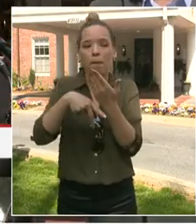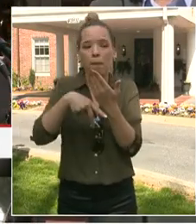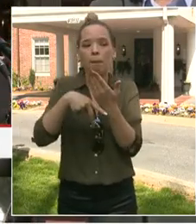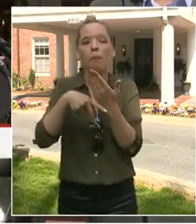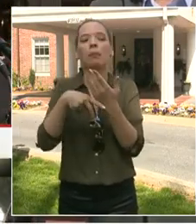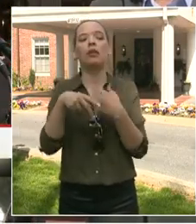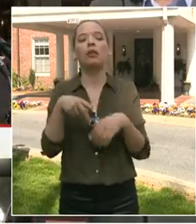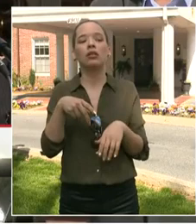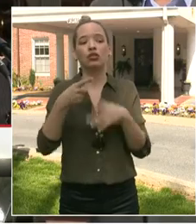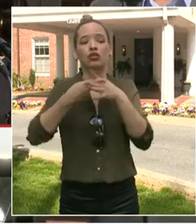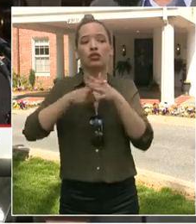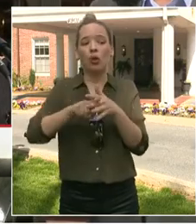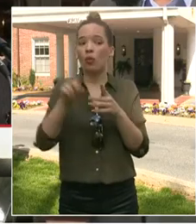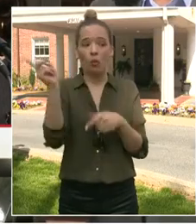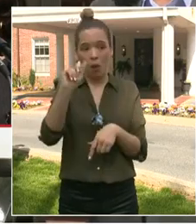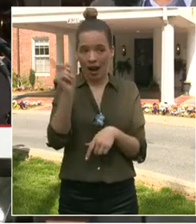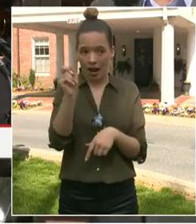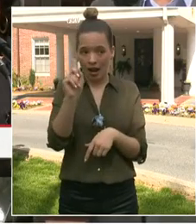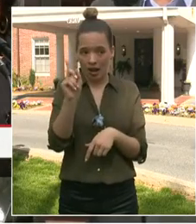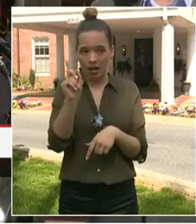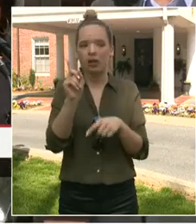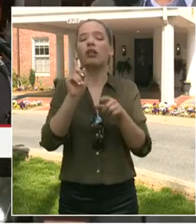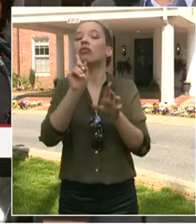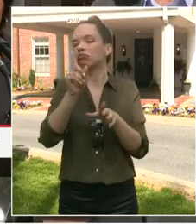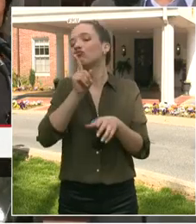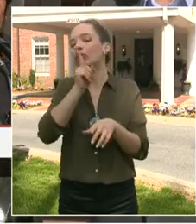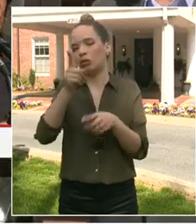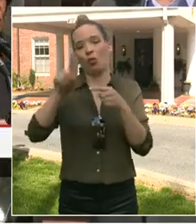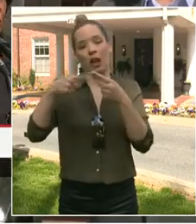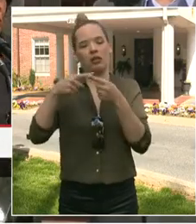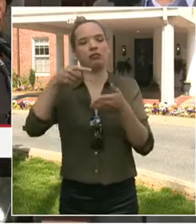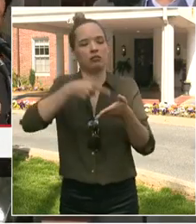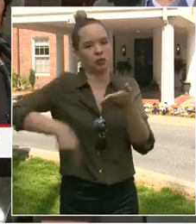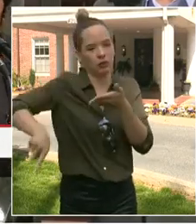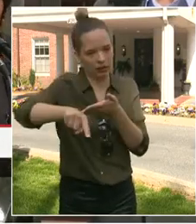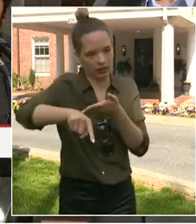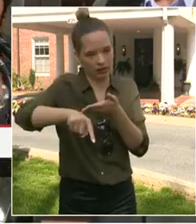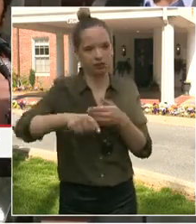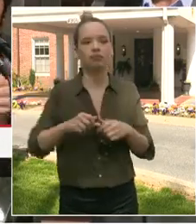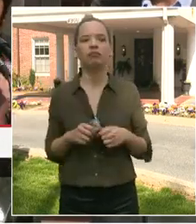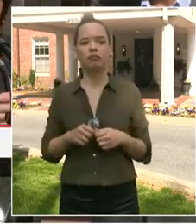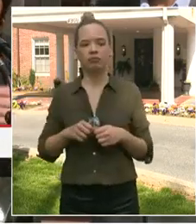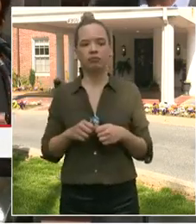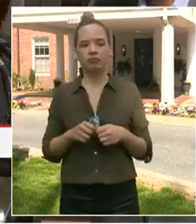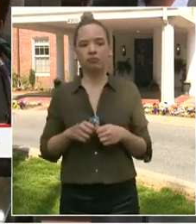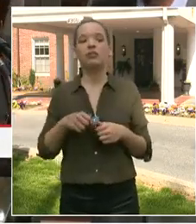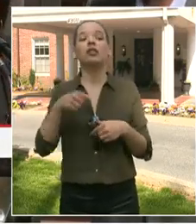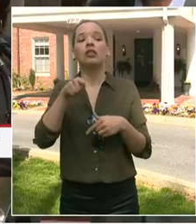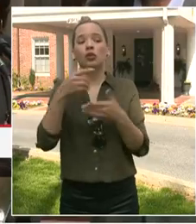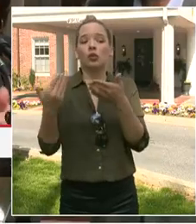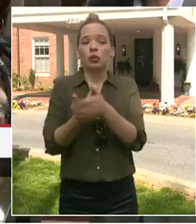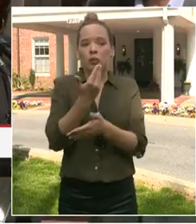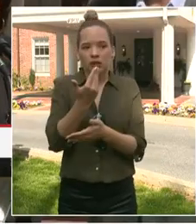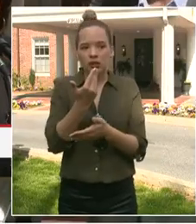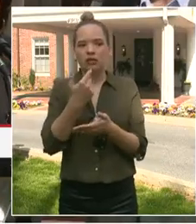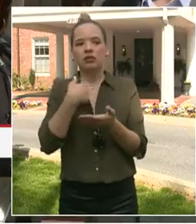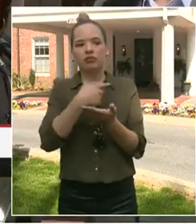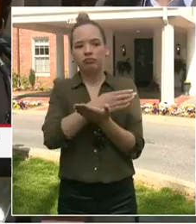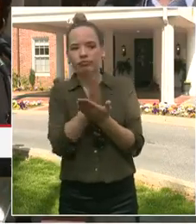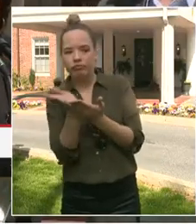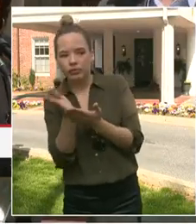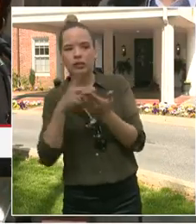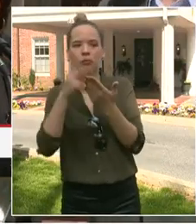this because it creates a CNA career pathway program for Forest Hills, and it's the first of its kind in the city, which to me is